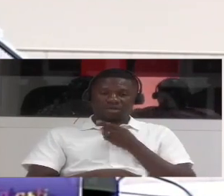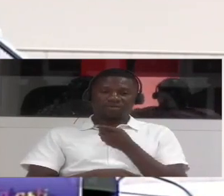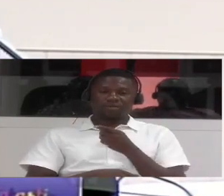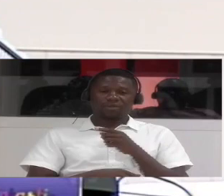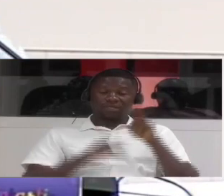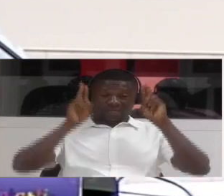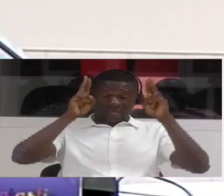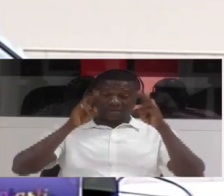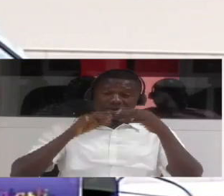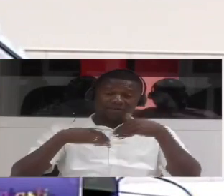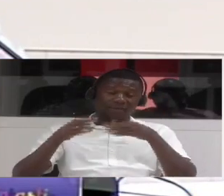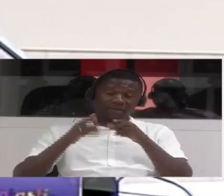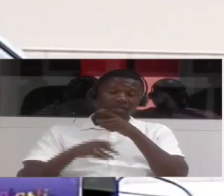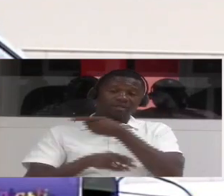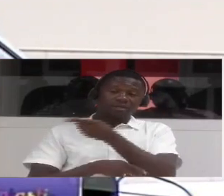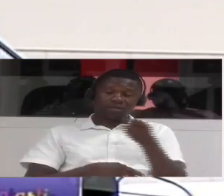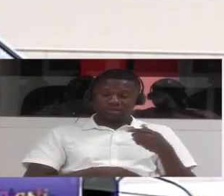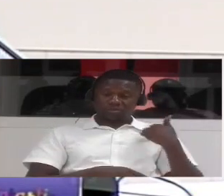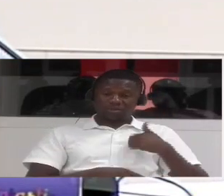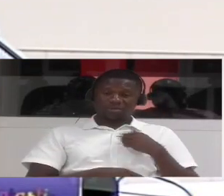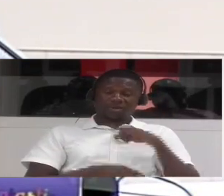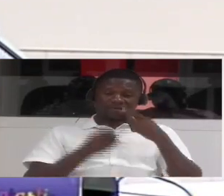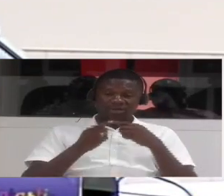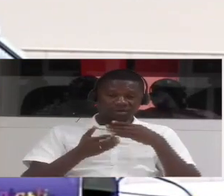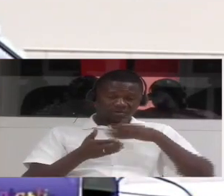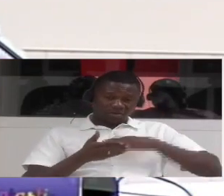what happened is in the middle of it, so he changed his